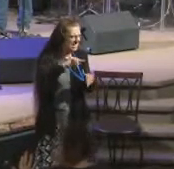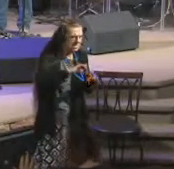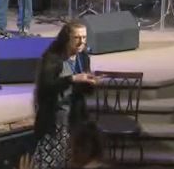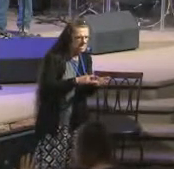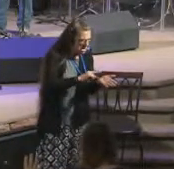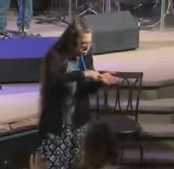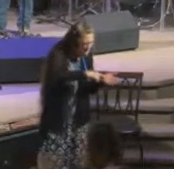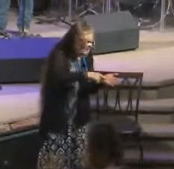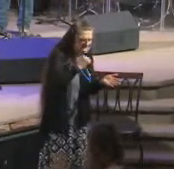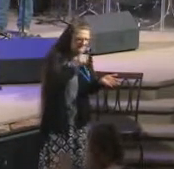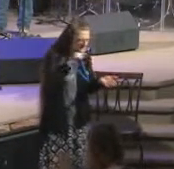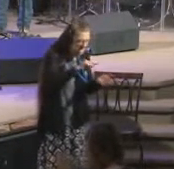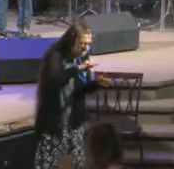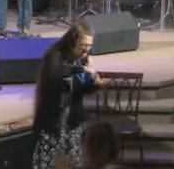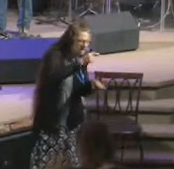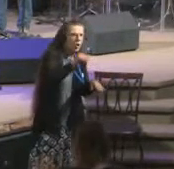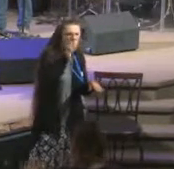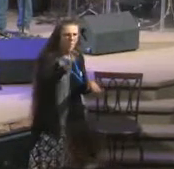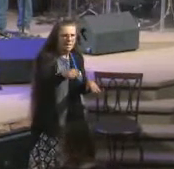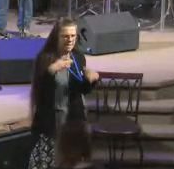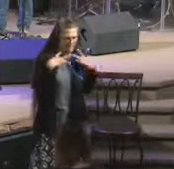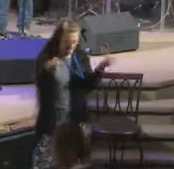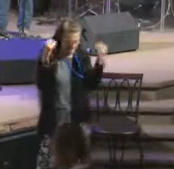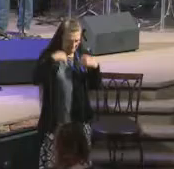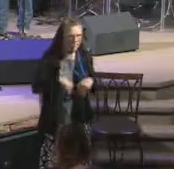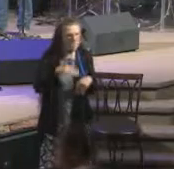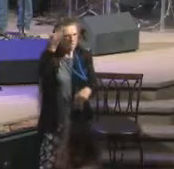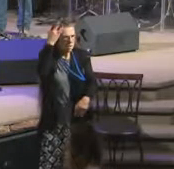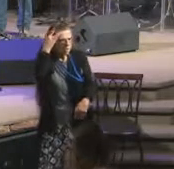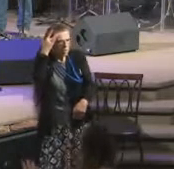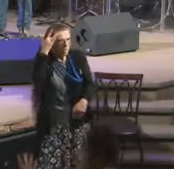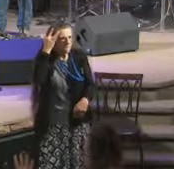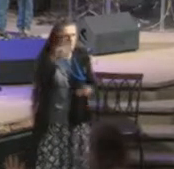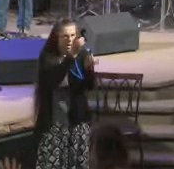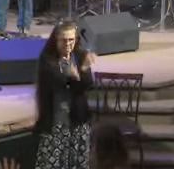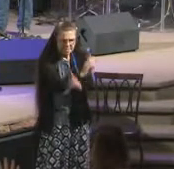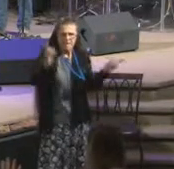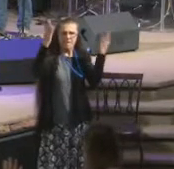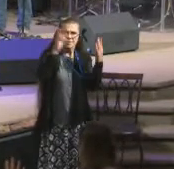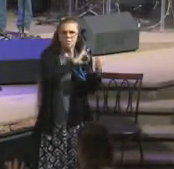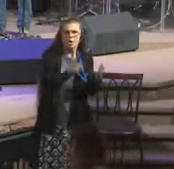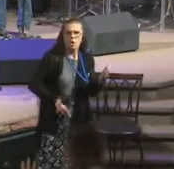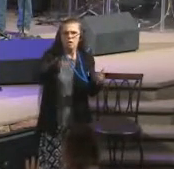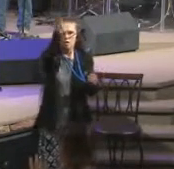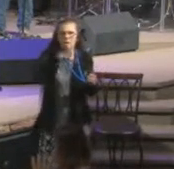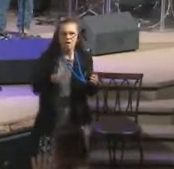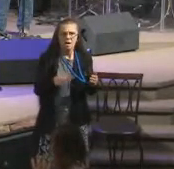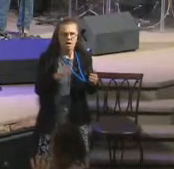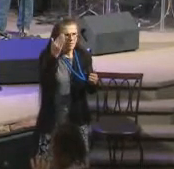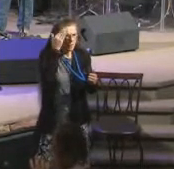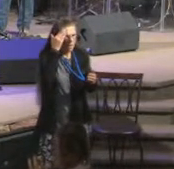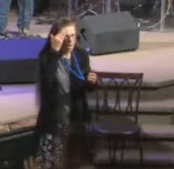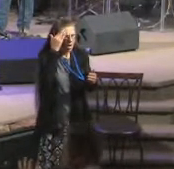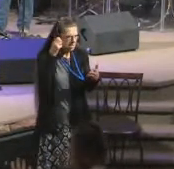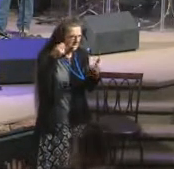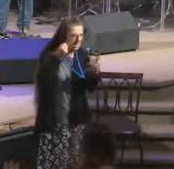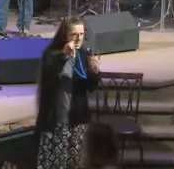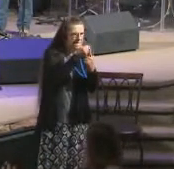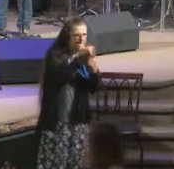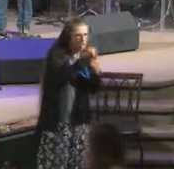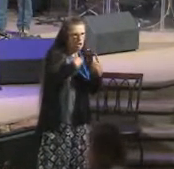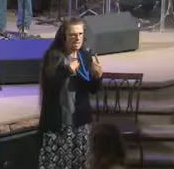medicines cannot touch. We need a healing in our heart and in our mind, and deliverance, Lord God, from the thoughts that hinder us. That,